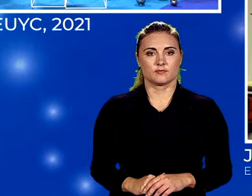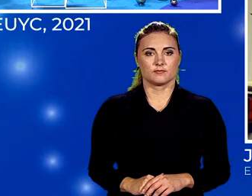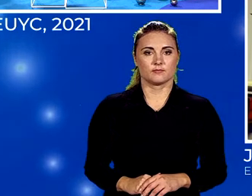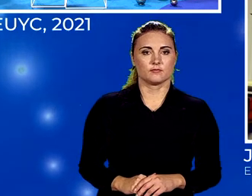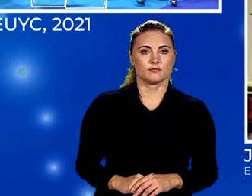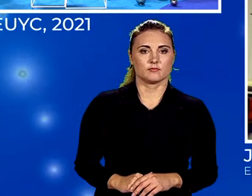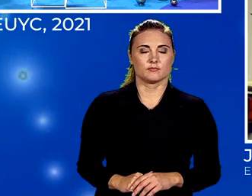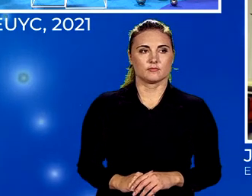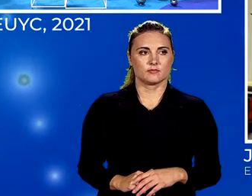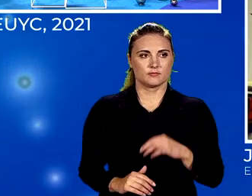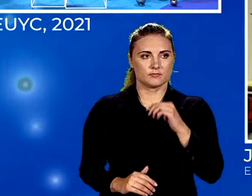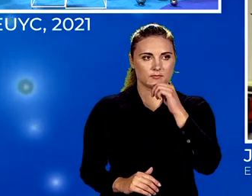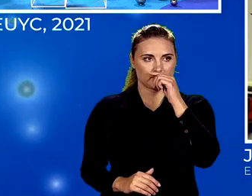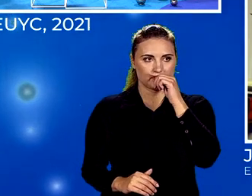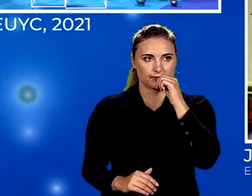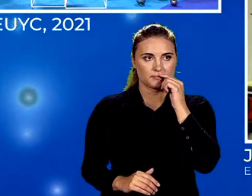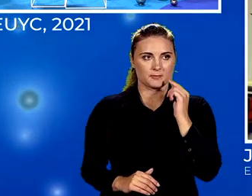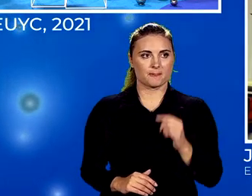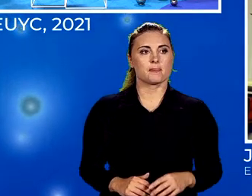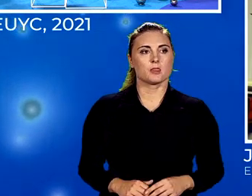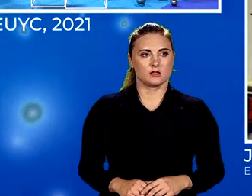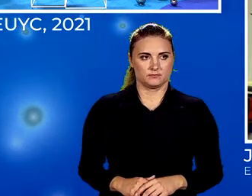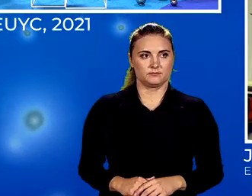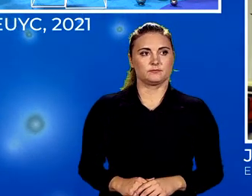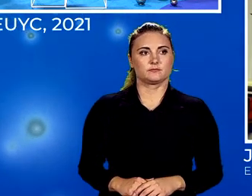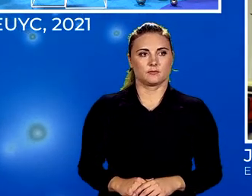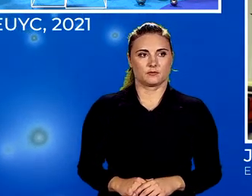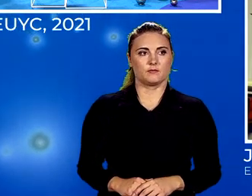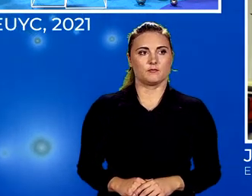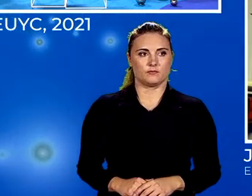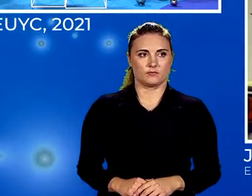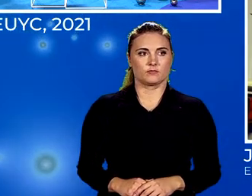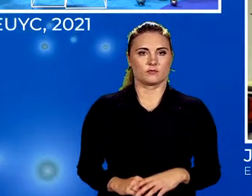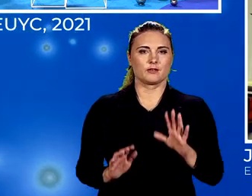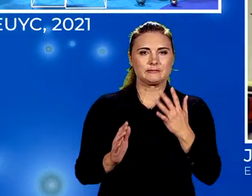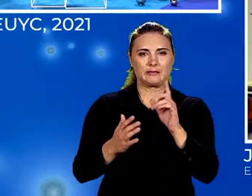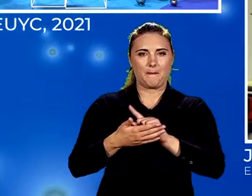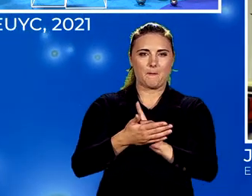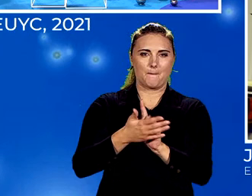Guess it takes a couple of seconds before Maria is added to the